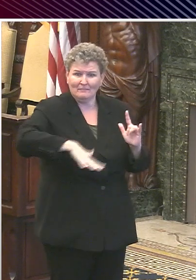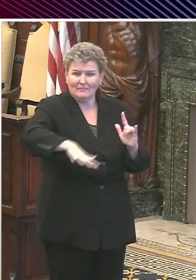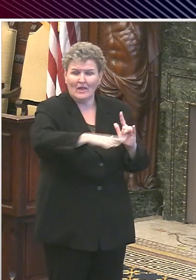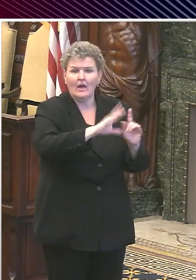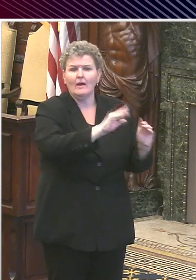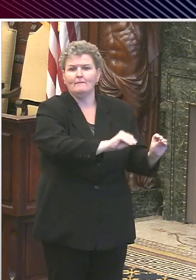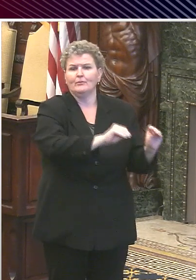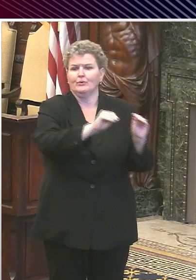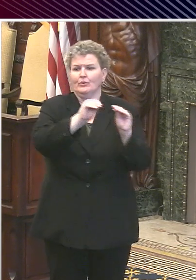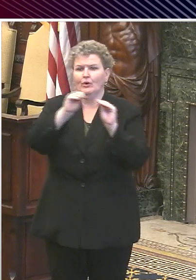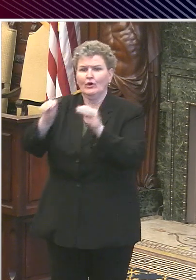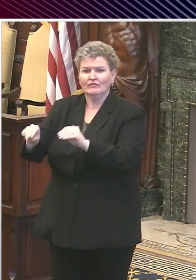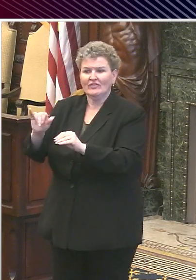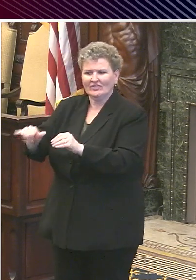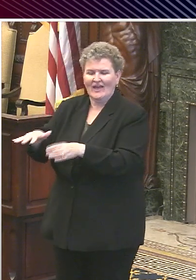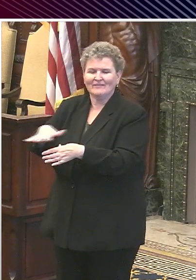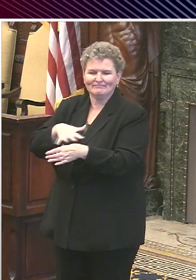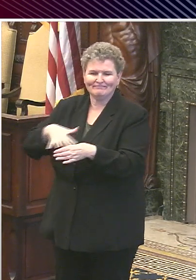those sites, and we have